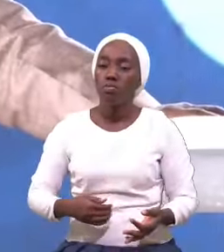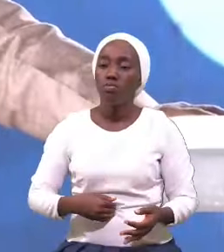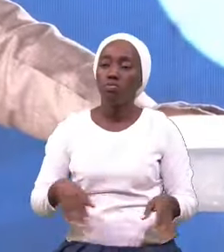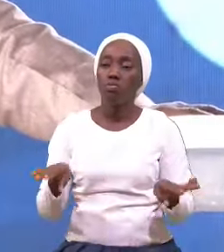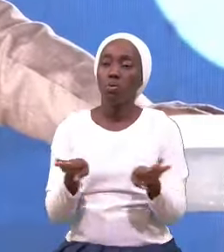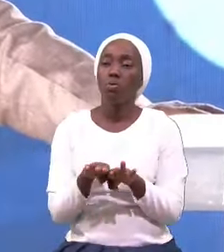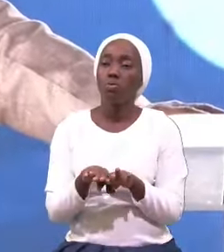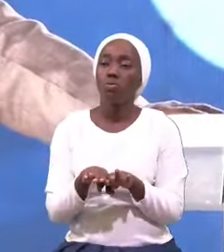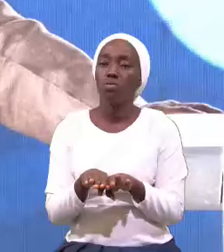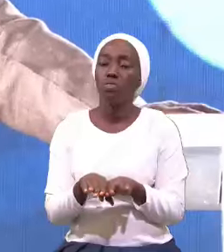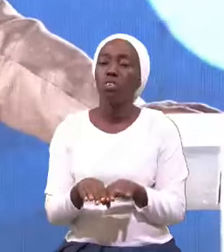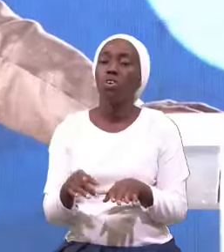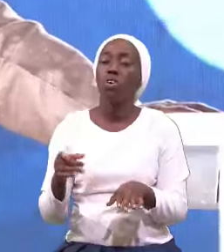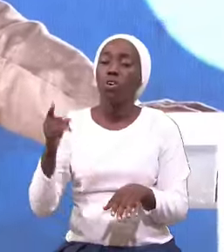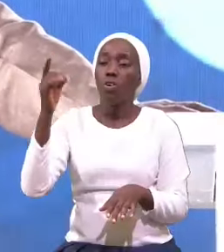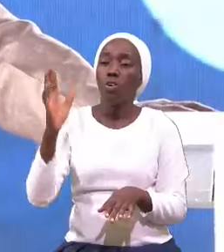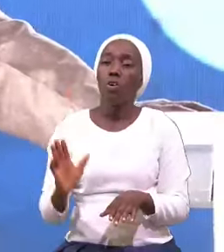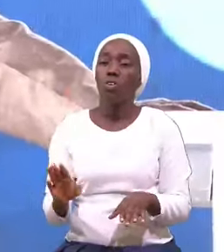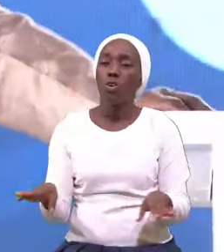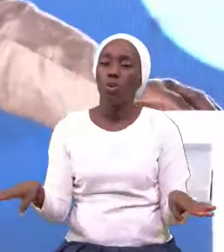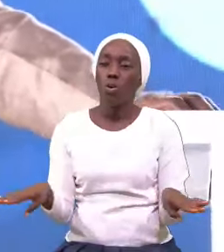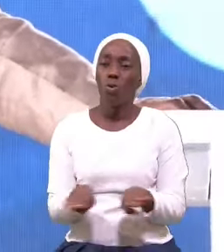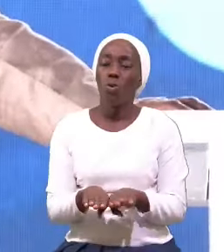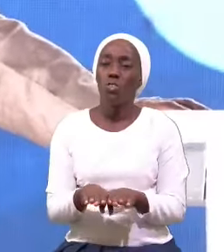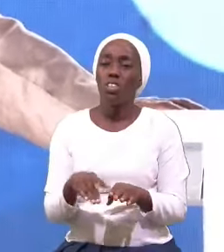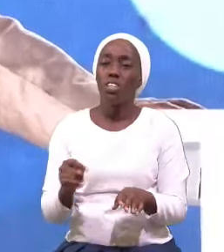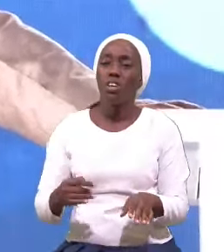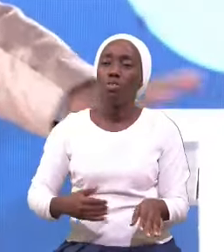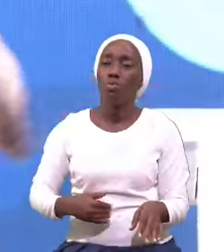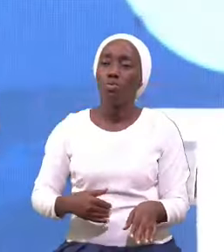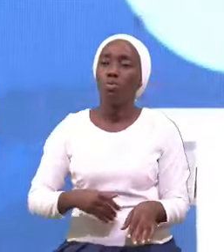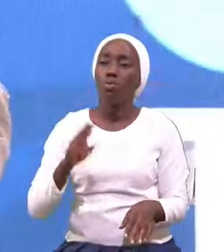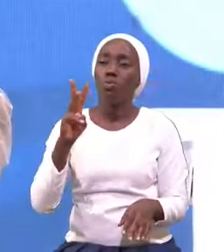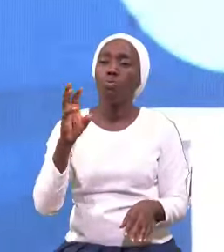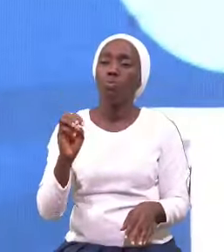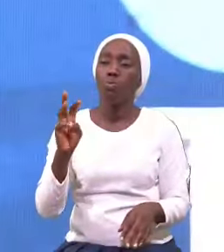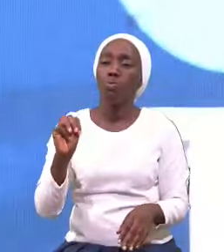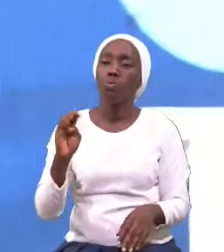God shut up the wombs of everyone in the family of Abimelech.